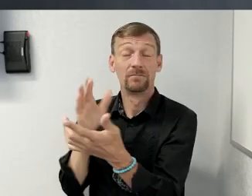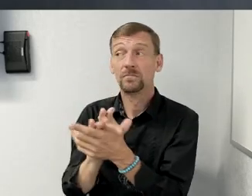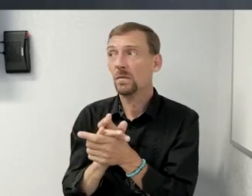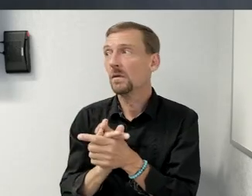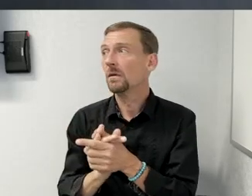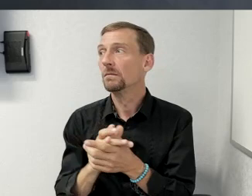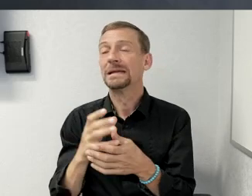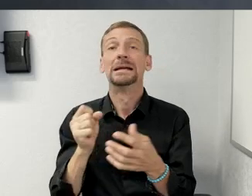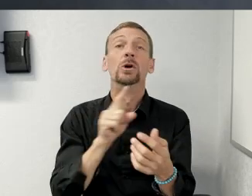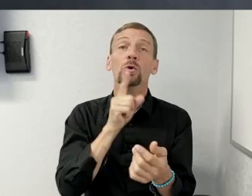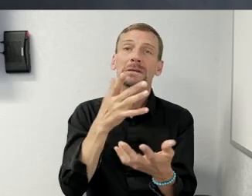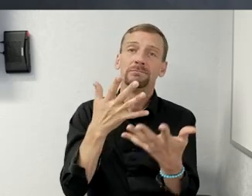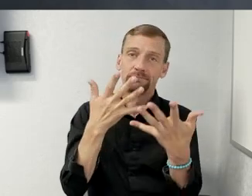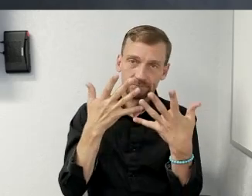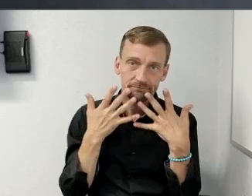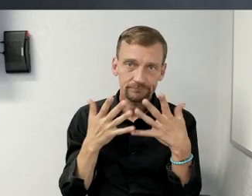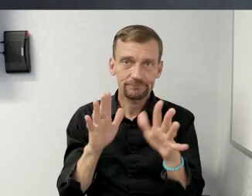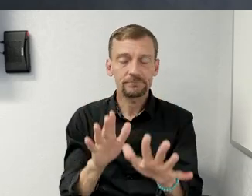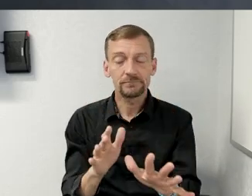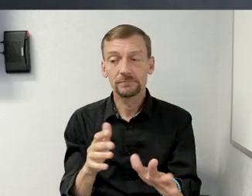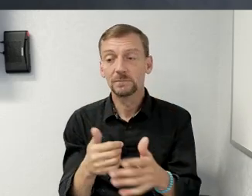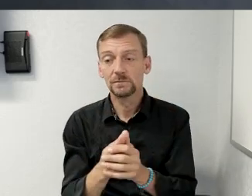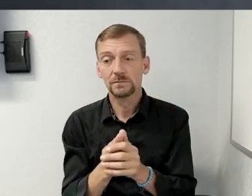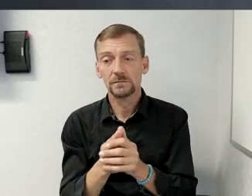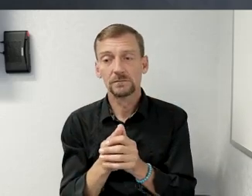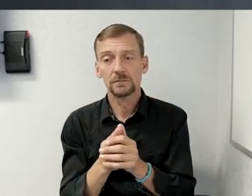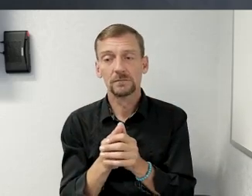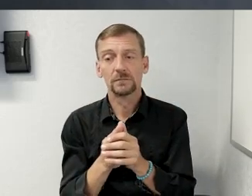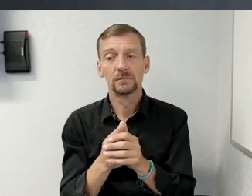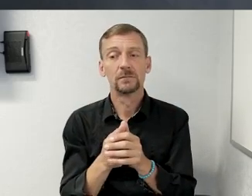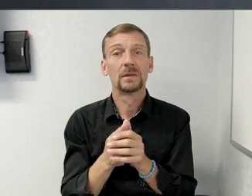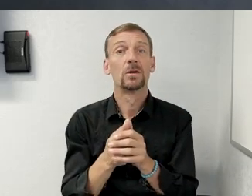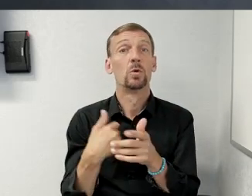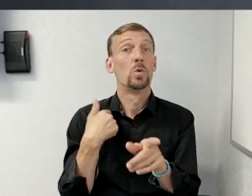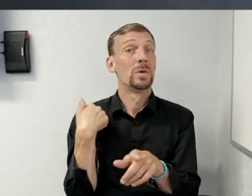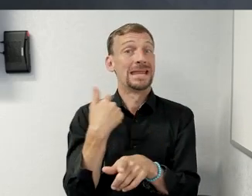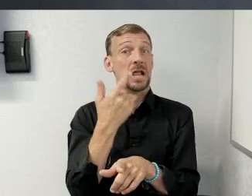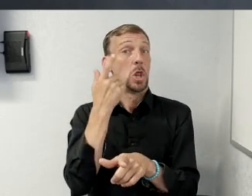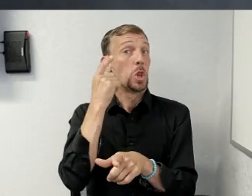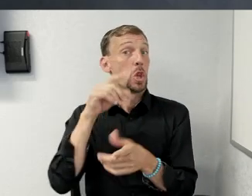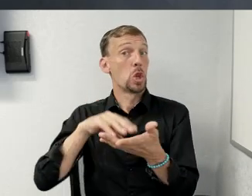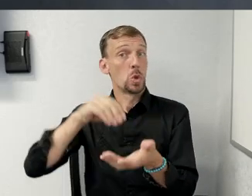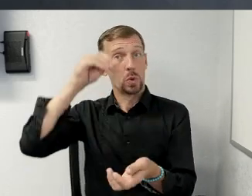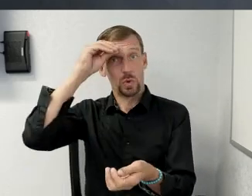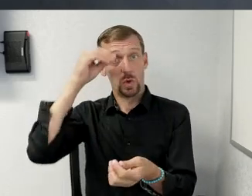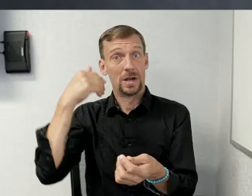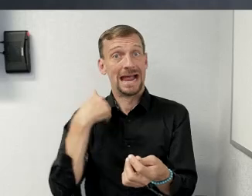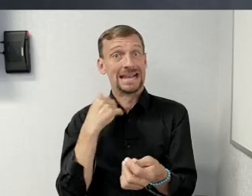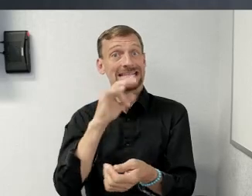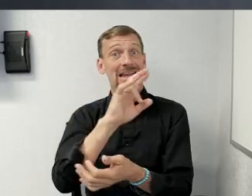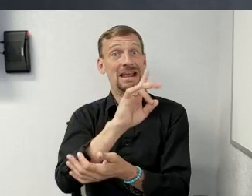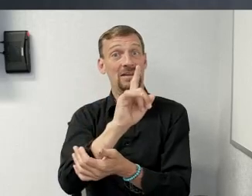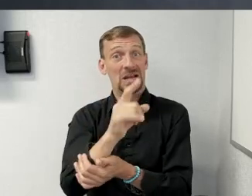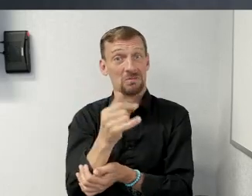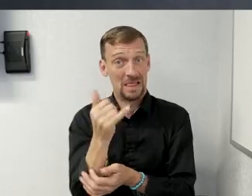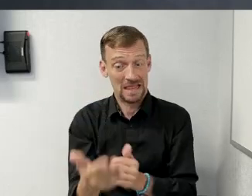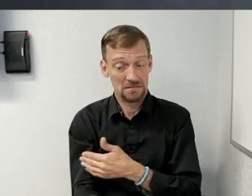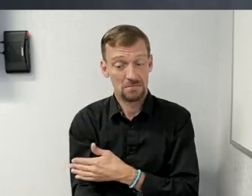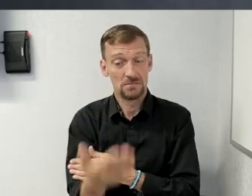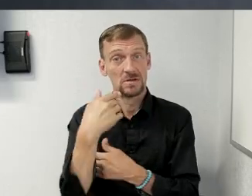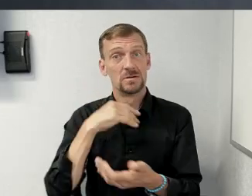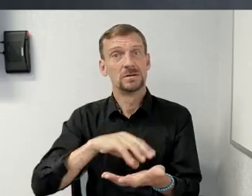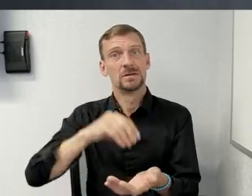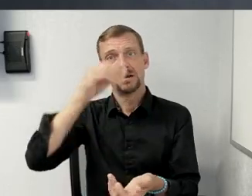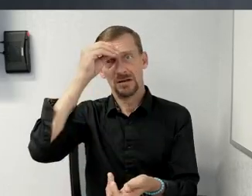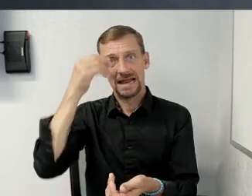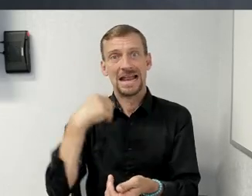And sadly, just as early as this morning when we're reporting out 71, we had 2 more deaths that occurred